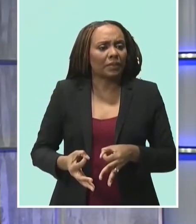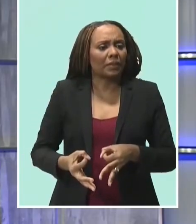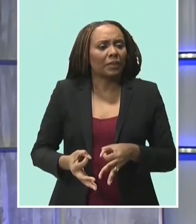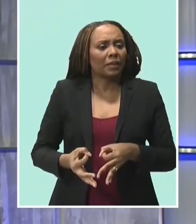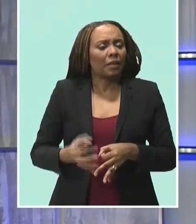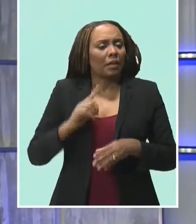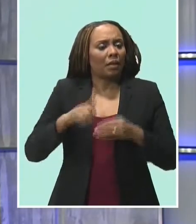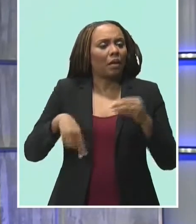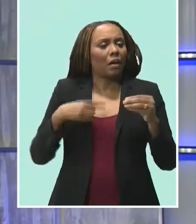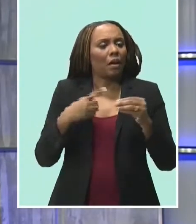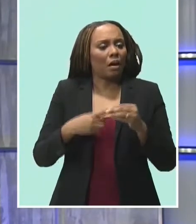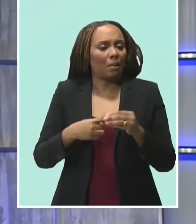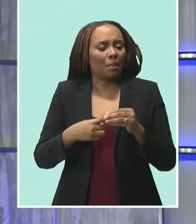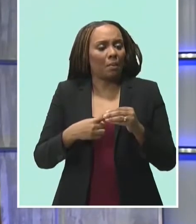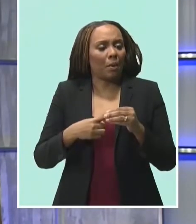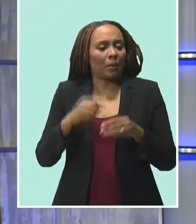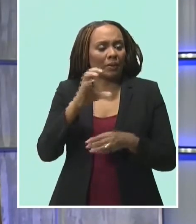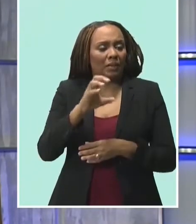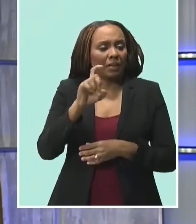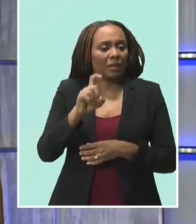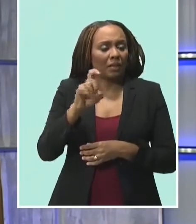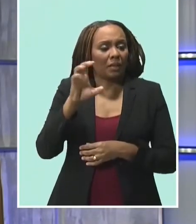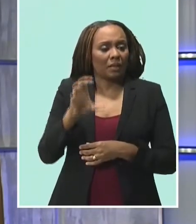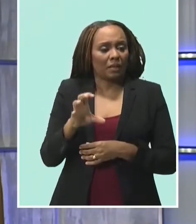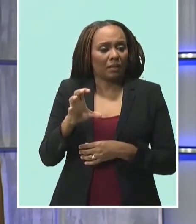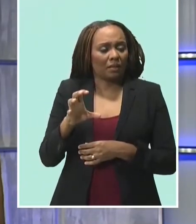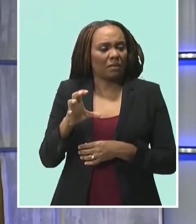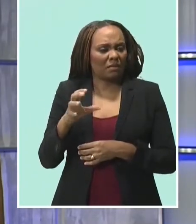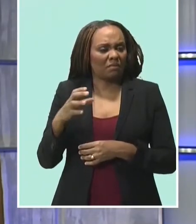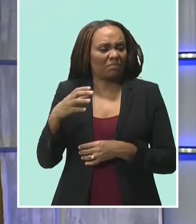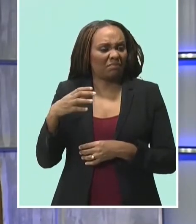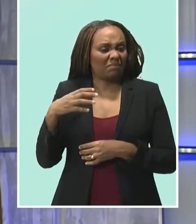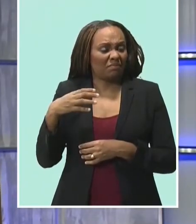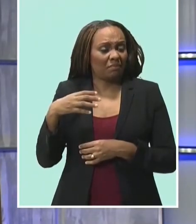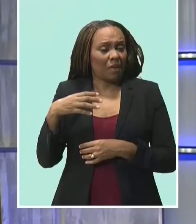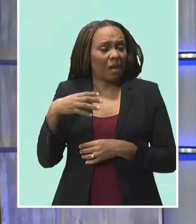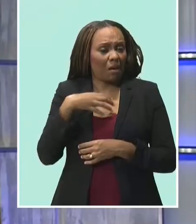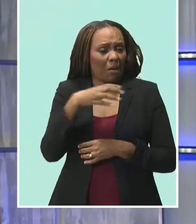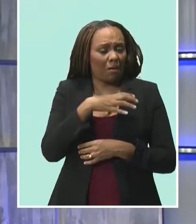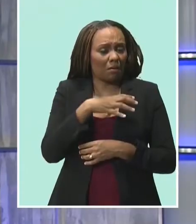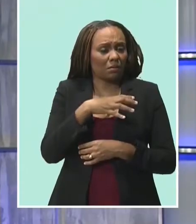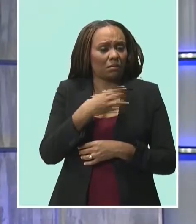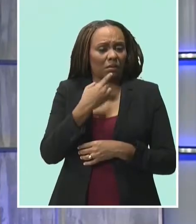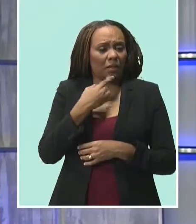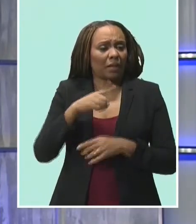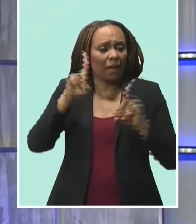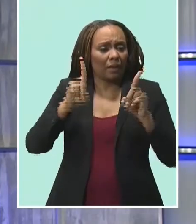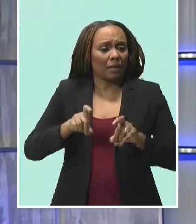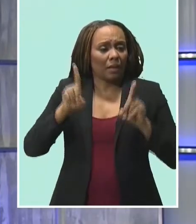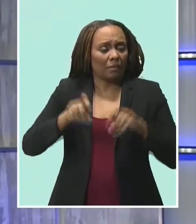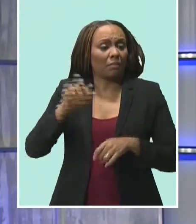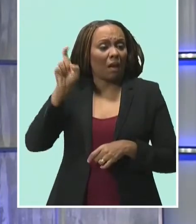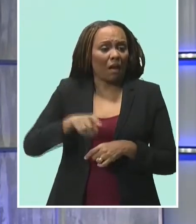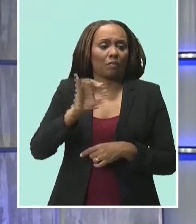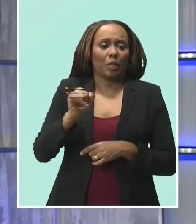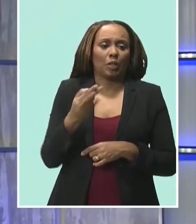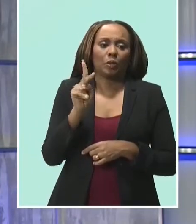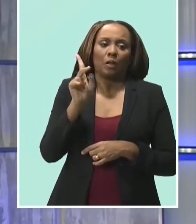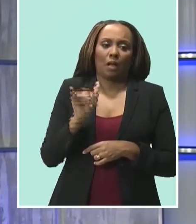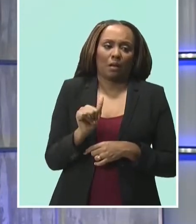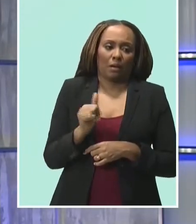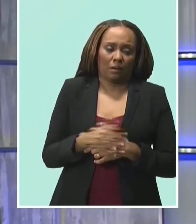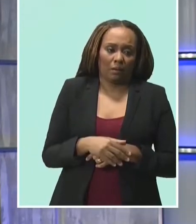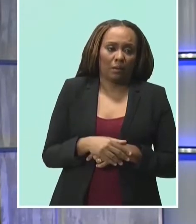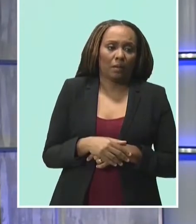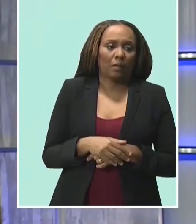and Social Development, or COSOD, on education for regional students to sit the Caribbean Examination Council administered